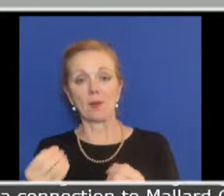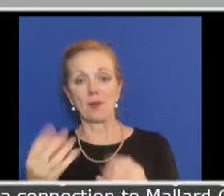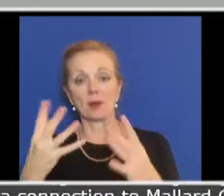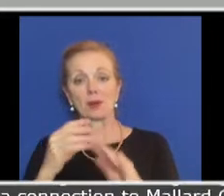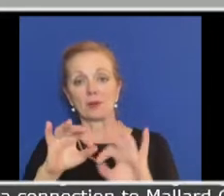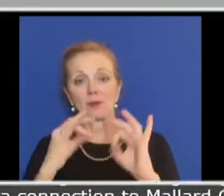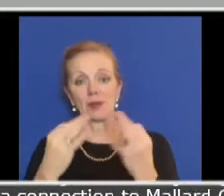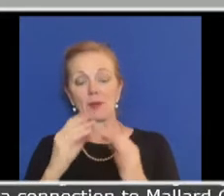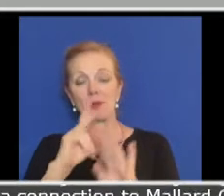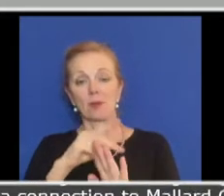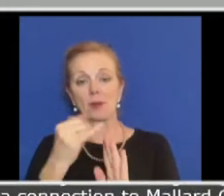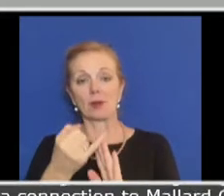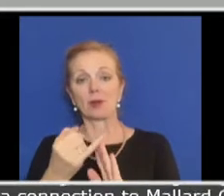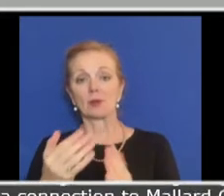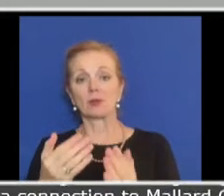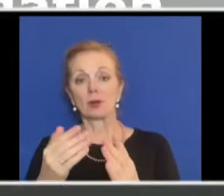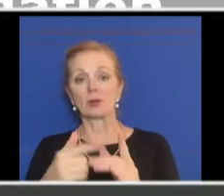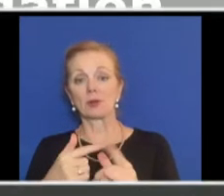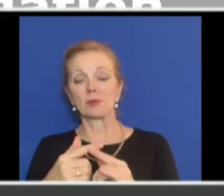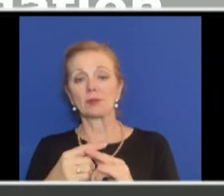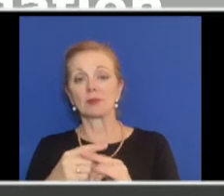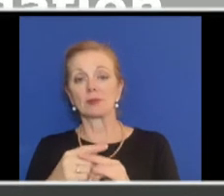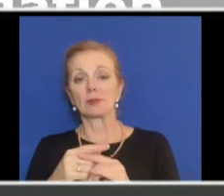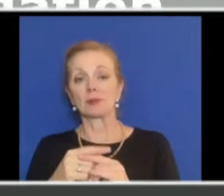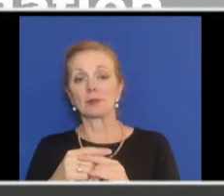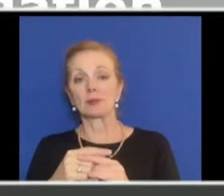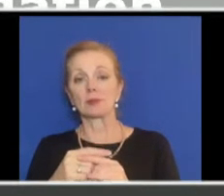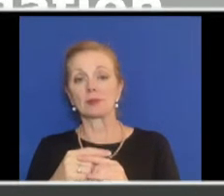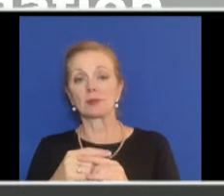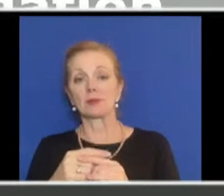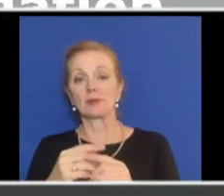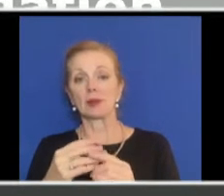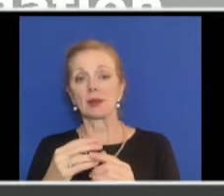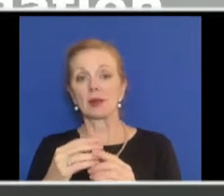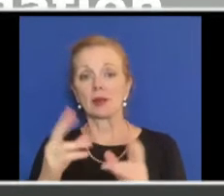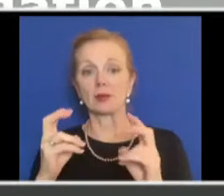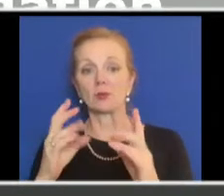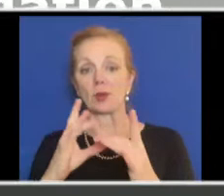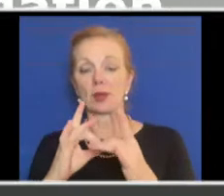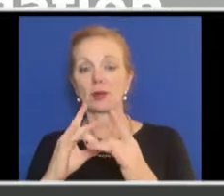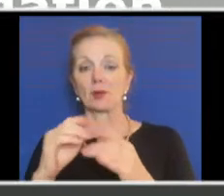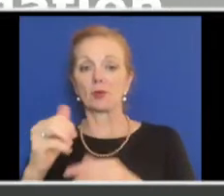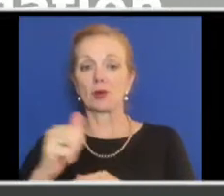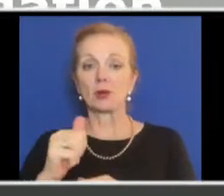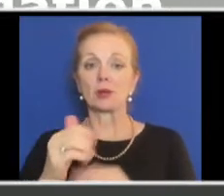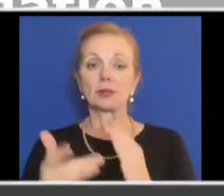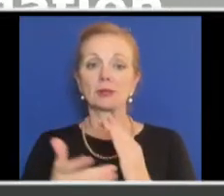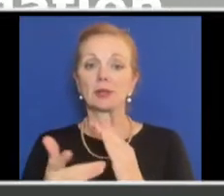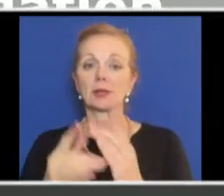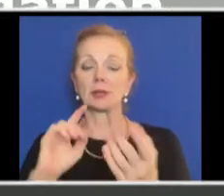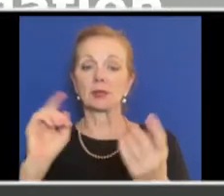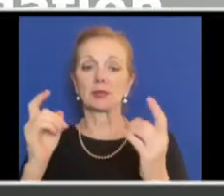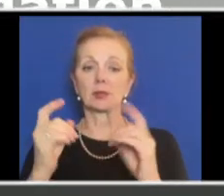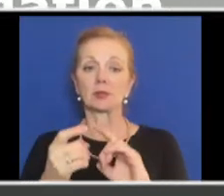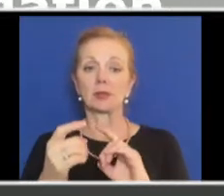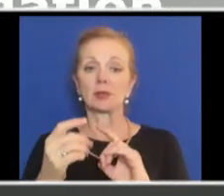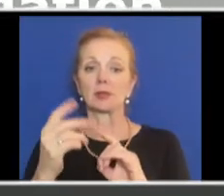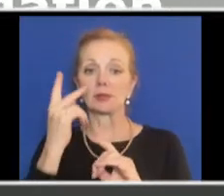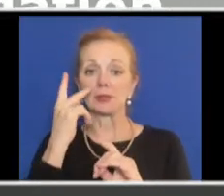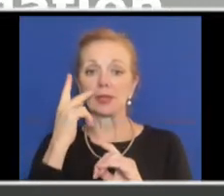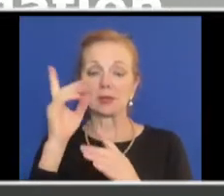staff does recommend approval of the petition upon resolution of outstanding issues related to transportation and Technical revisions related to site design